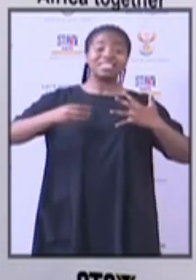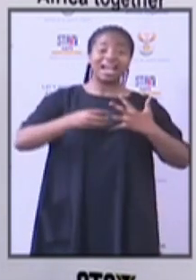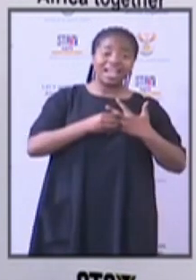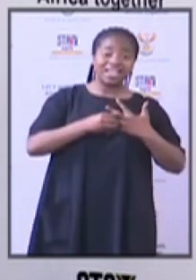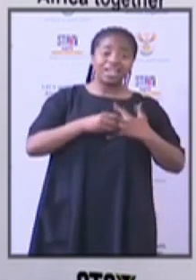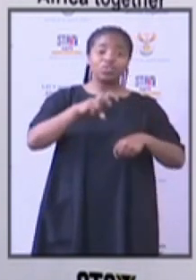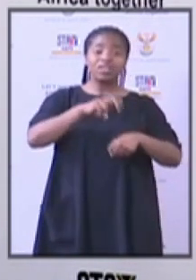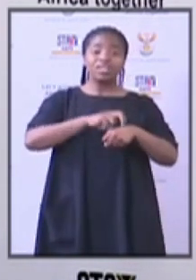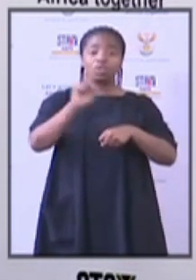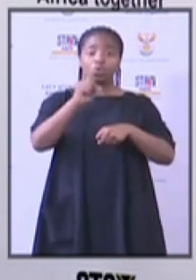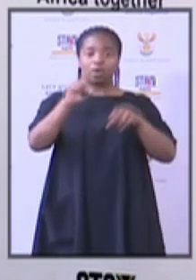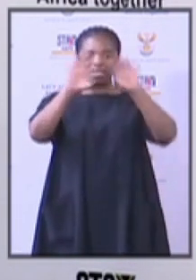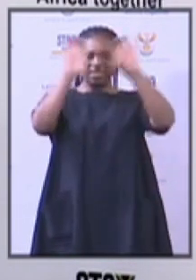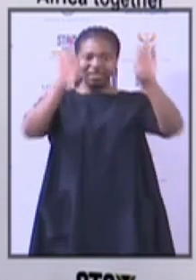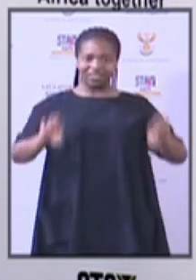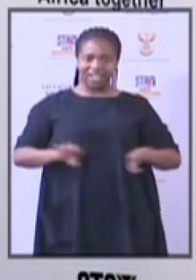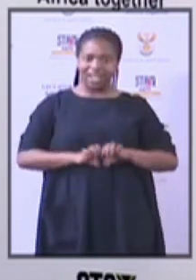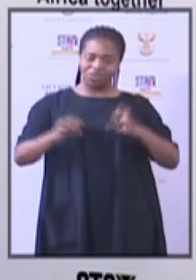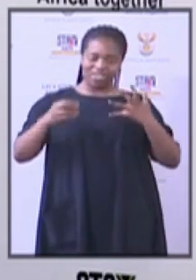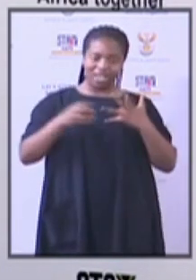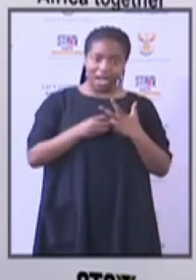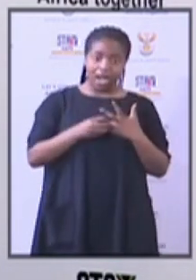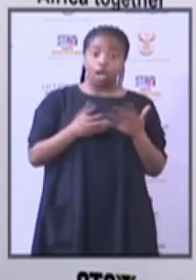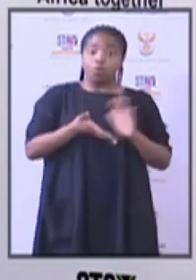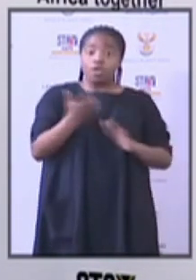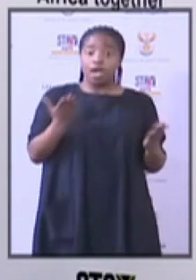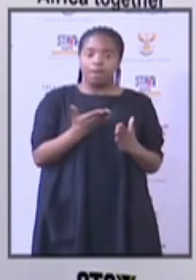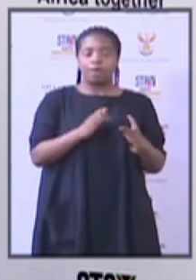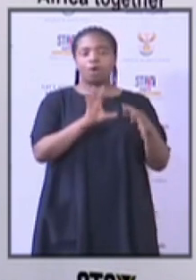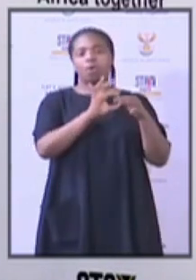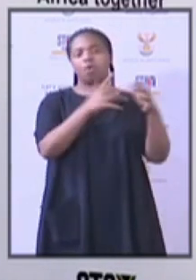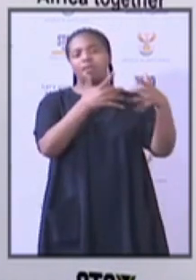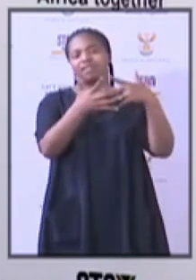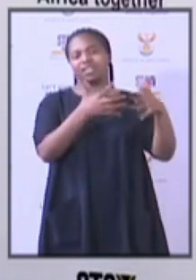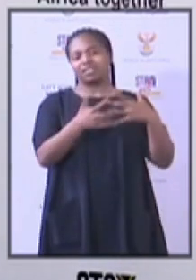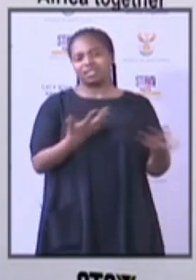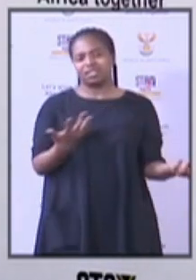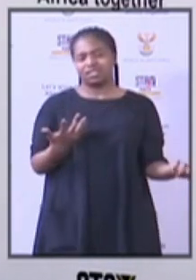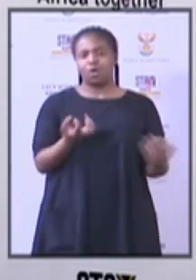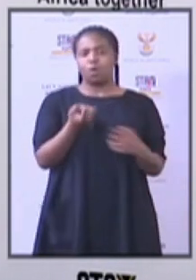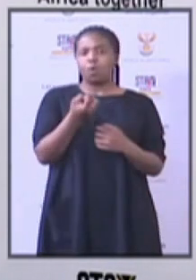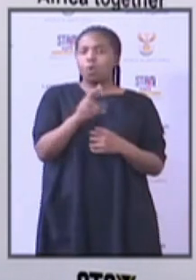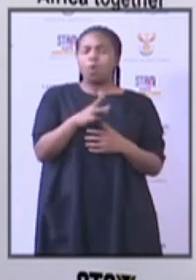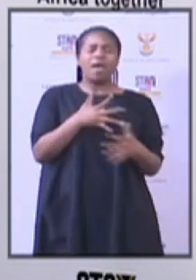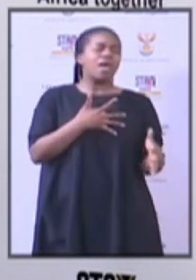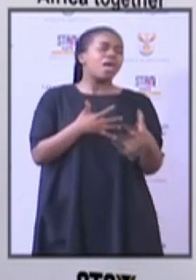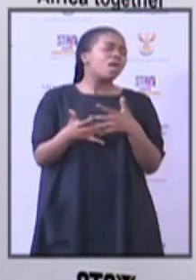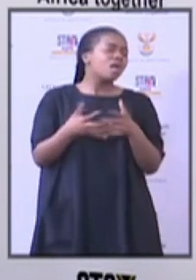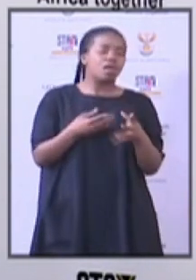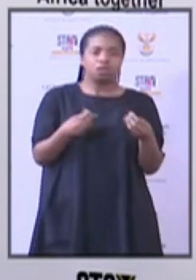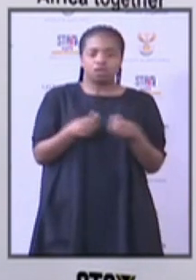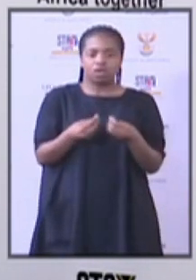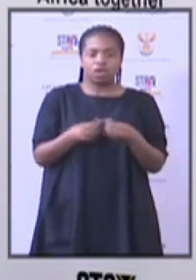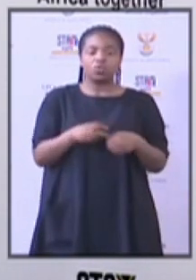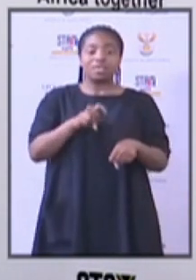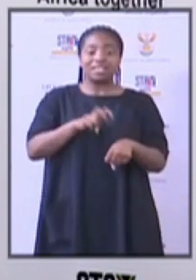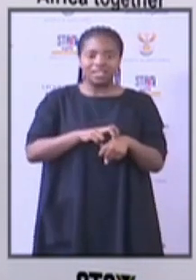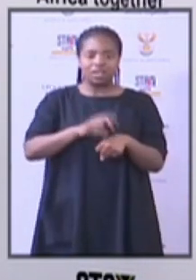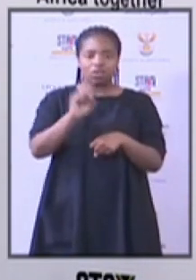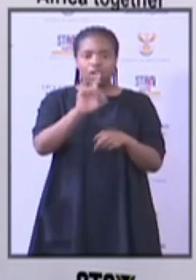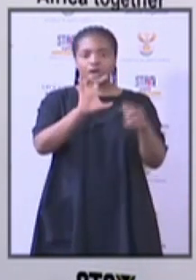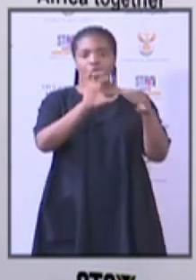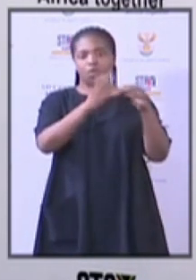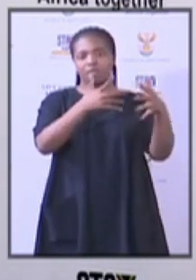nyaka certificate sa lenyalo o tla Home Affairs ge o hlokafetse le gona go ne le wa swantse o tlang Home Affairs o